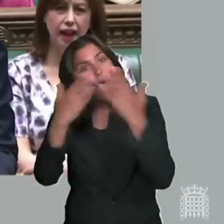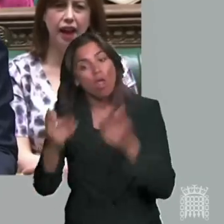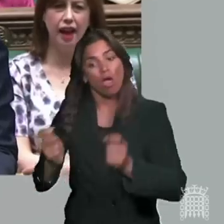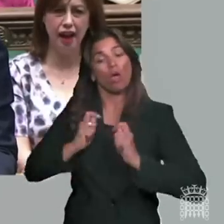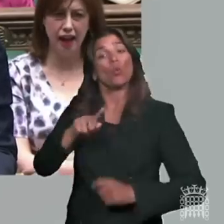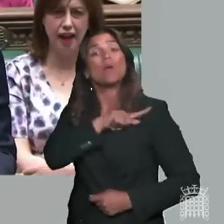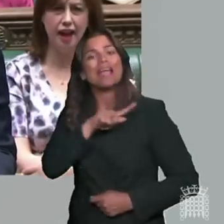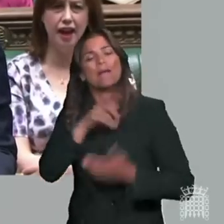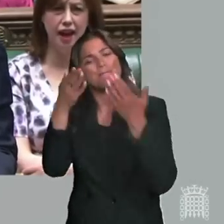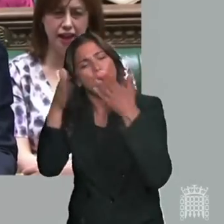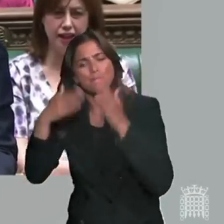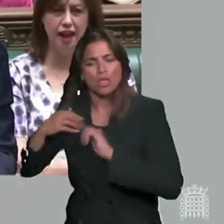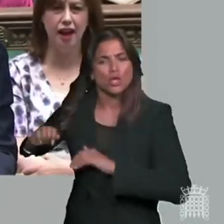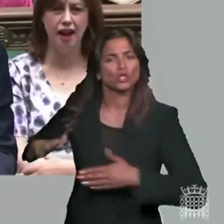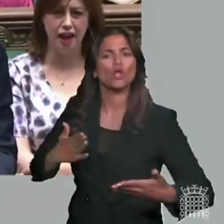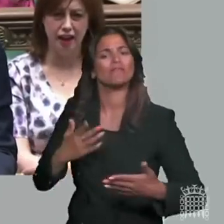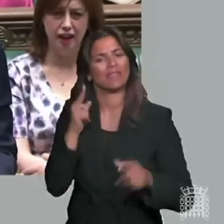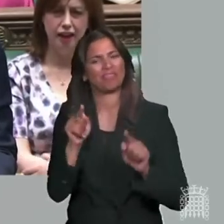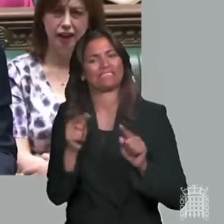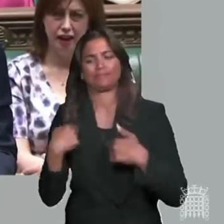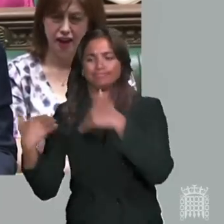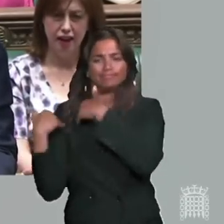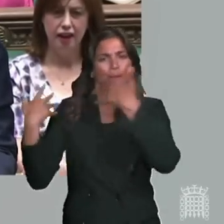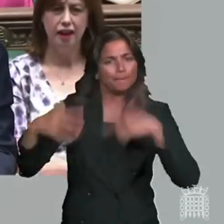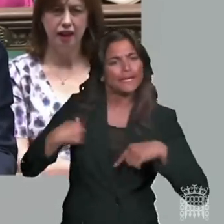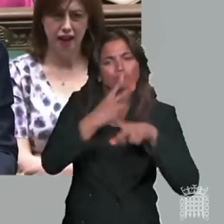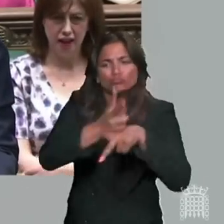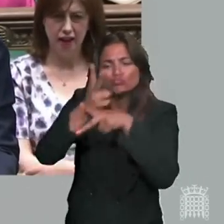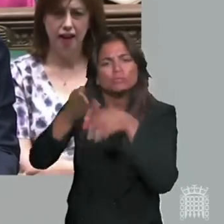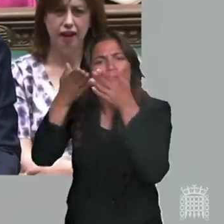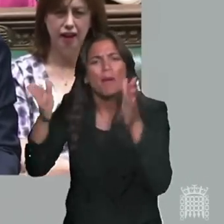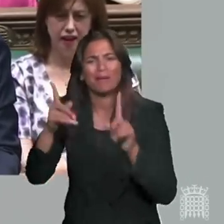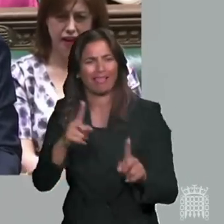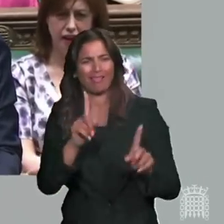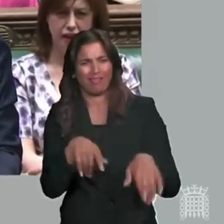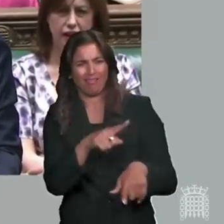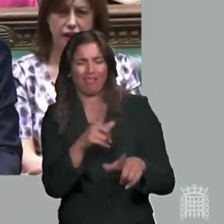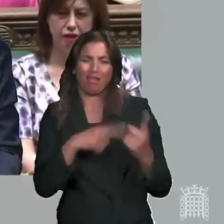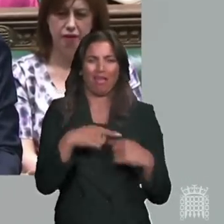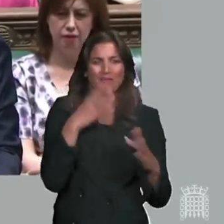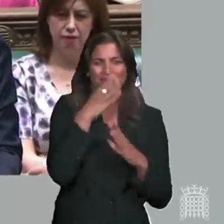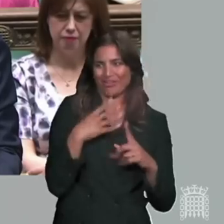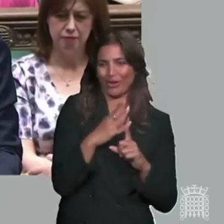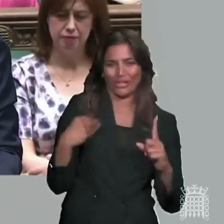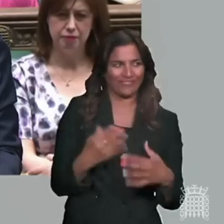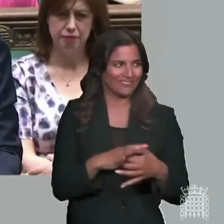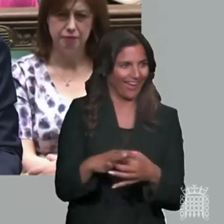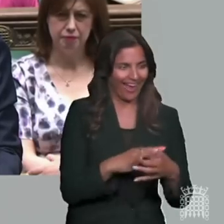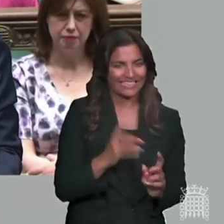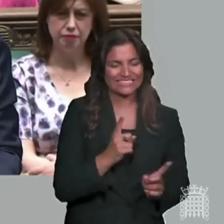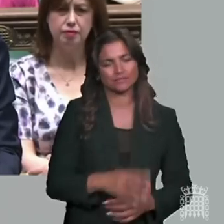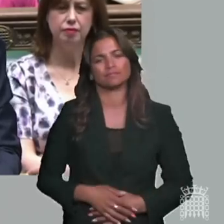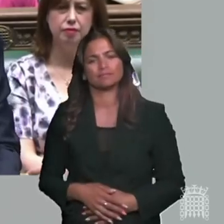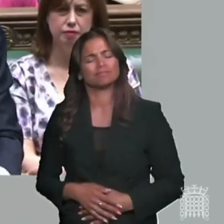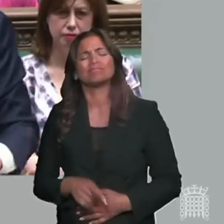cronies. But, Mr. Speaker, isn't this the case? He was too weak to block Johnson's